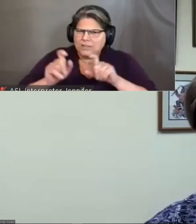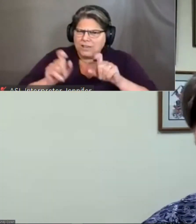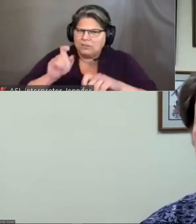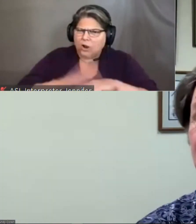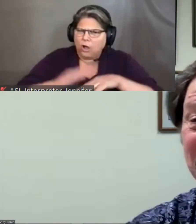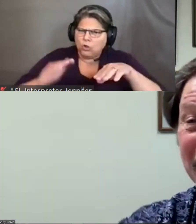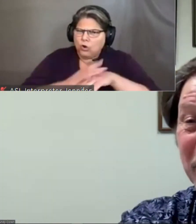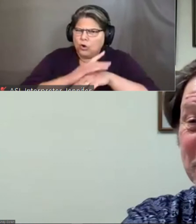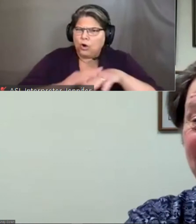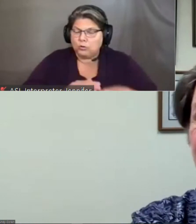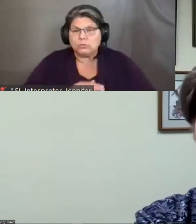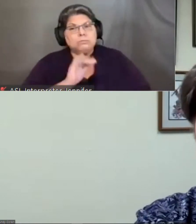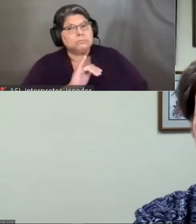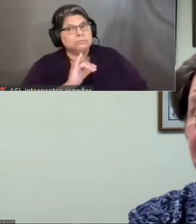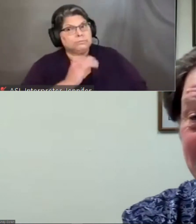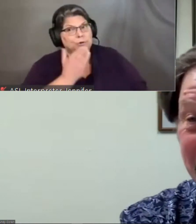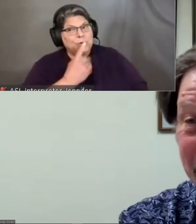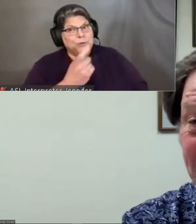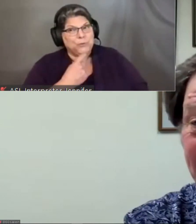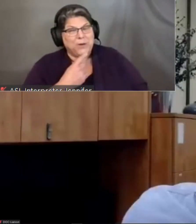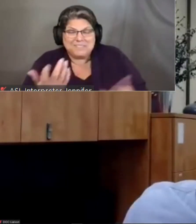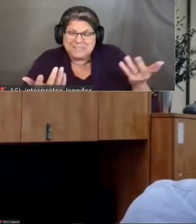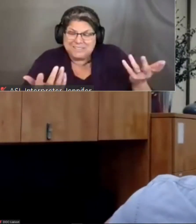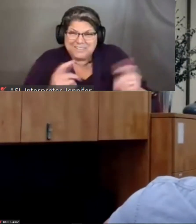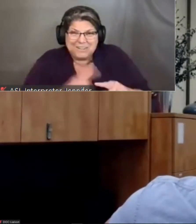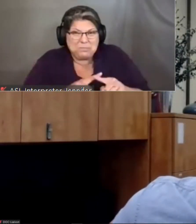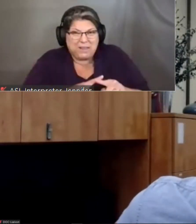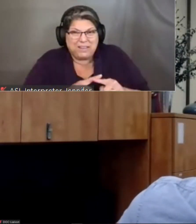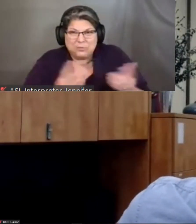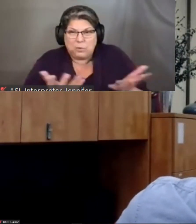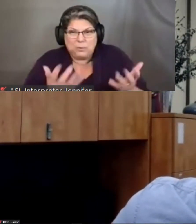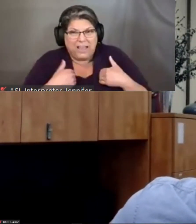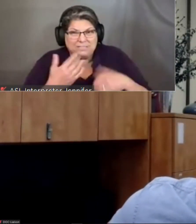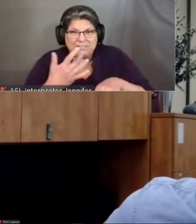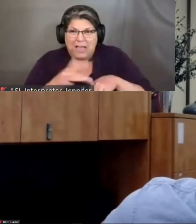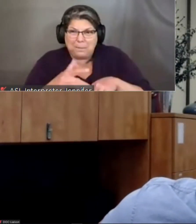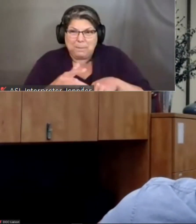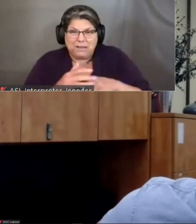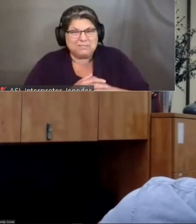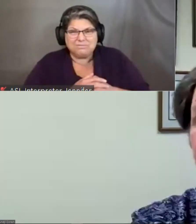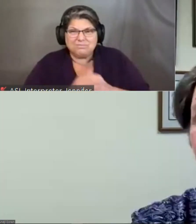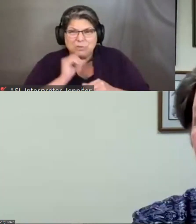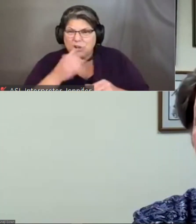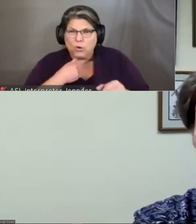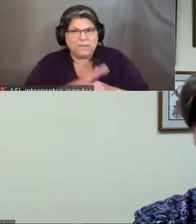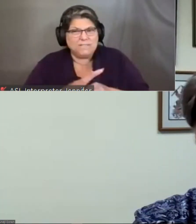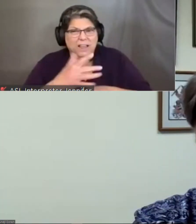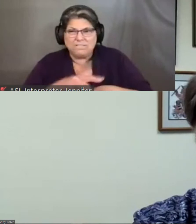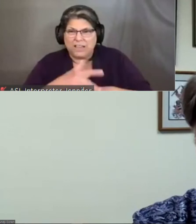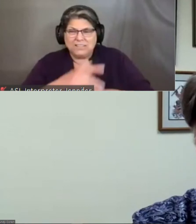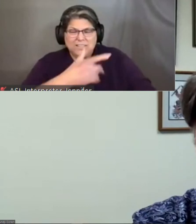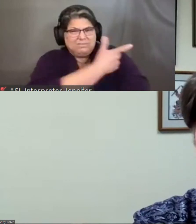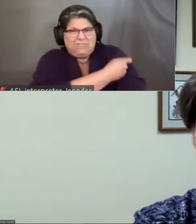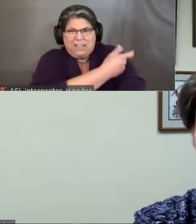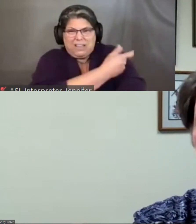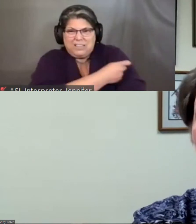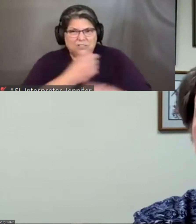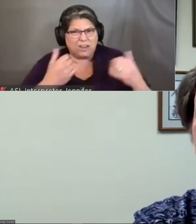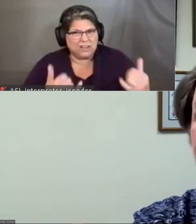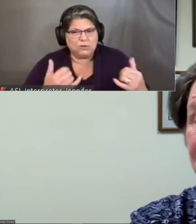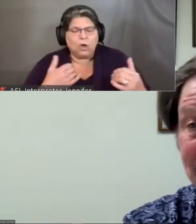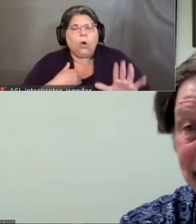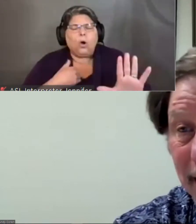Good question. So that goes back to availability. There just isn't enough vaccine at this point available to have